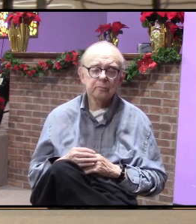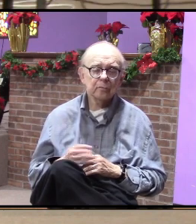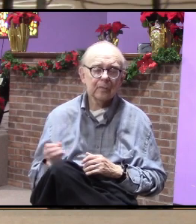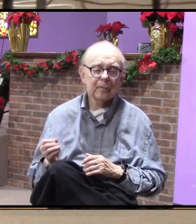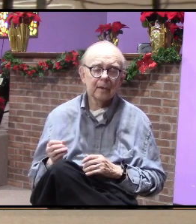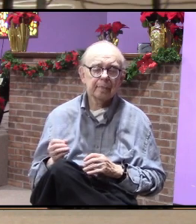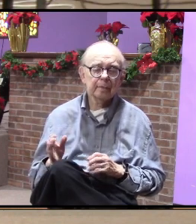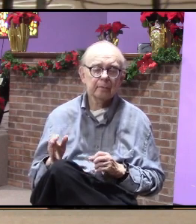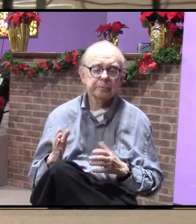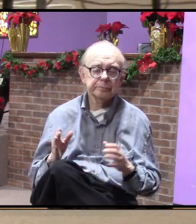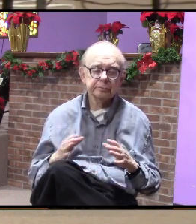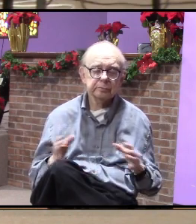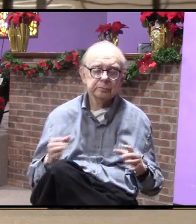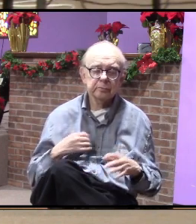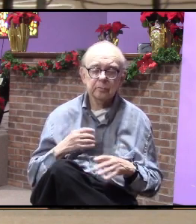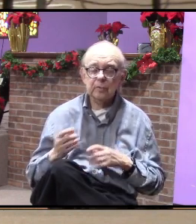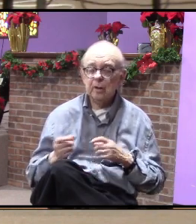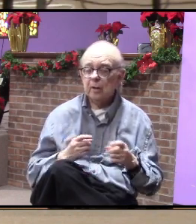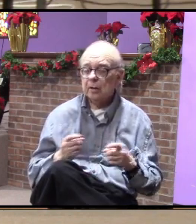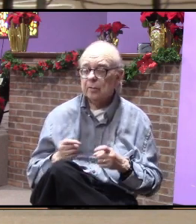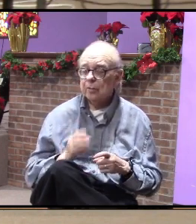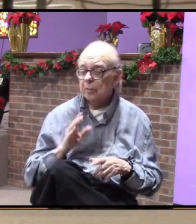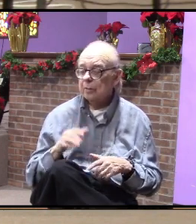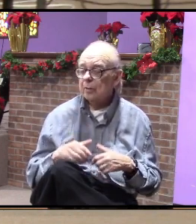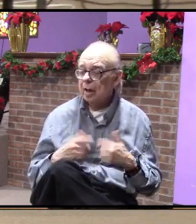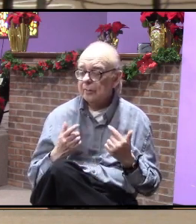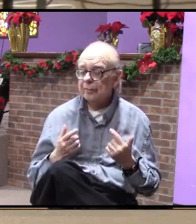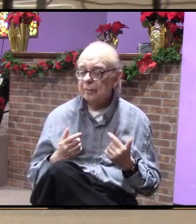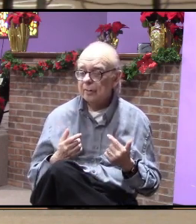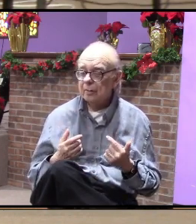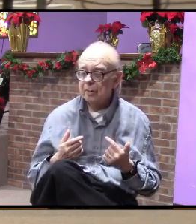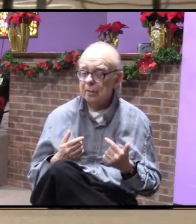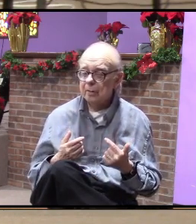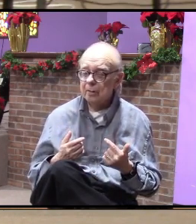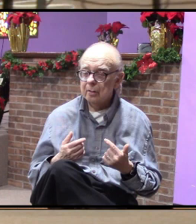And as much as you want to control it,